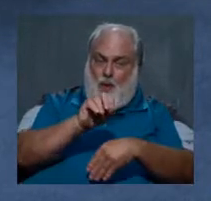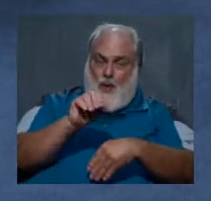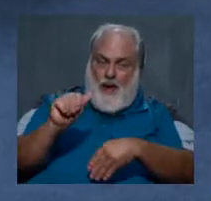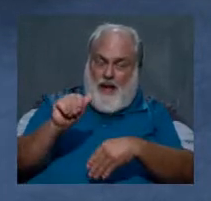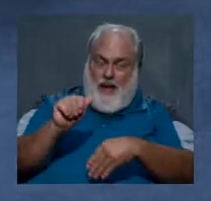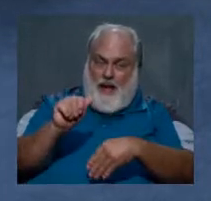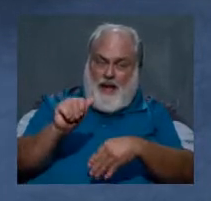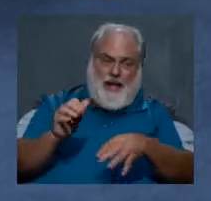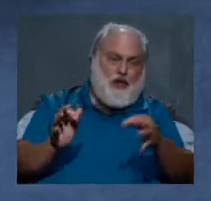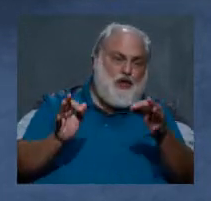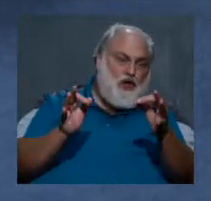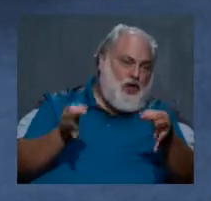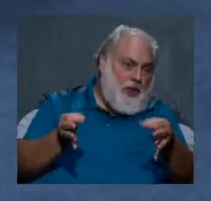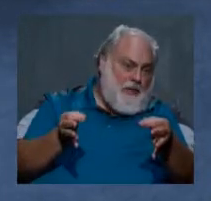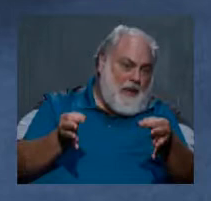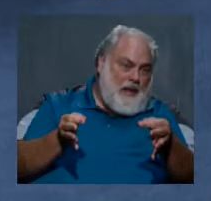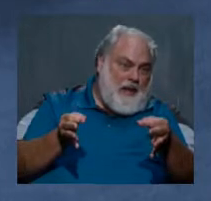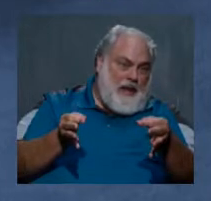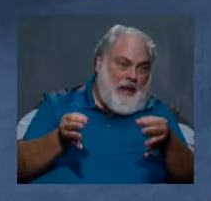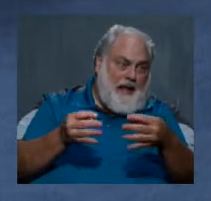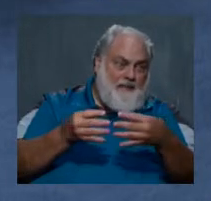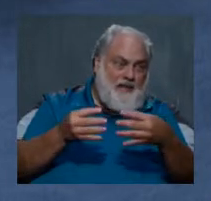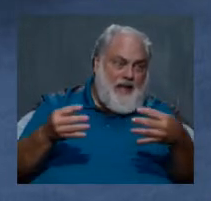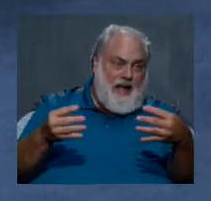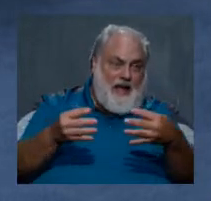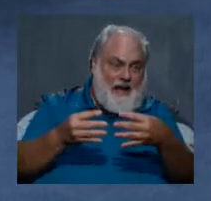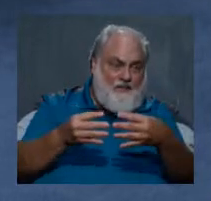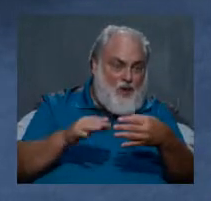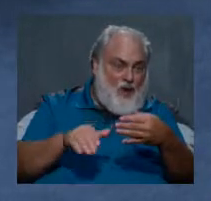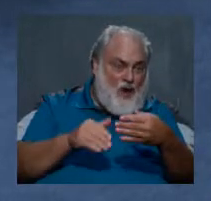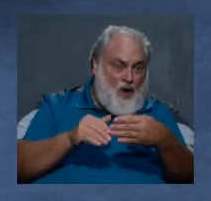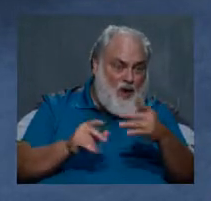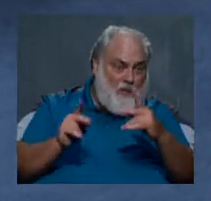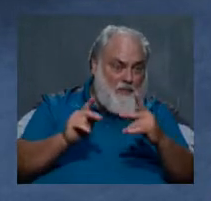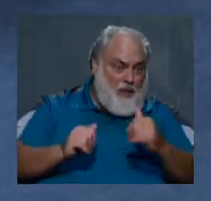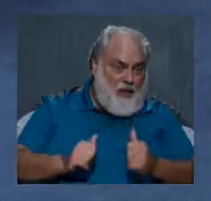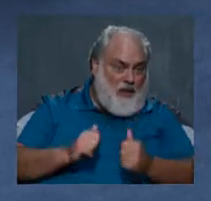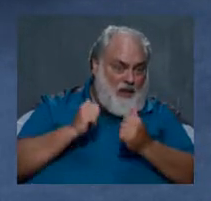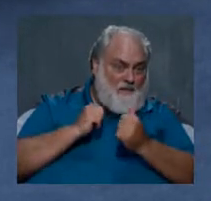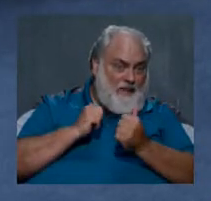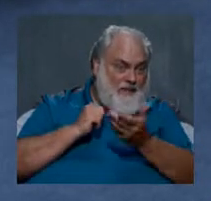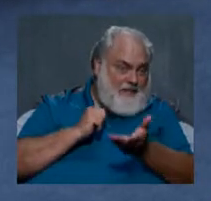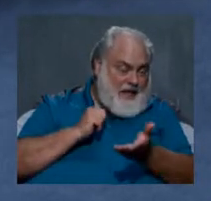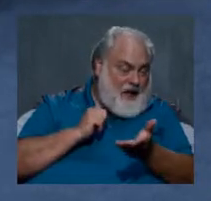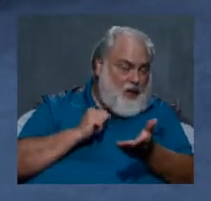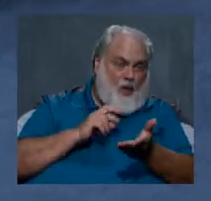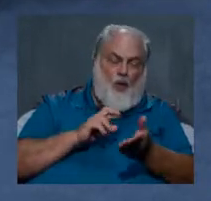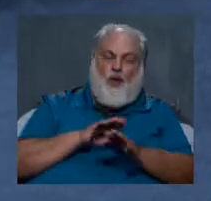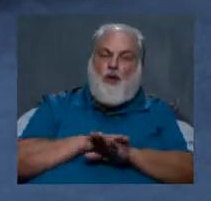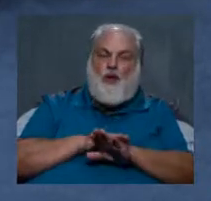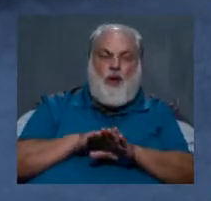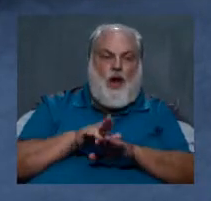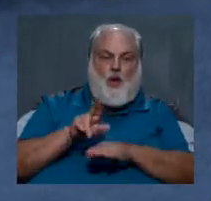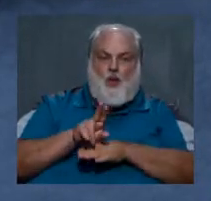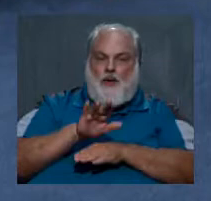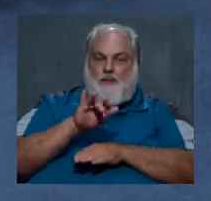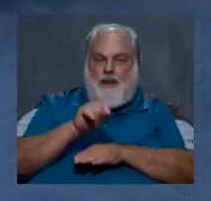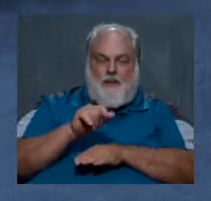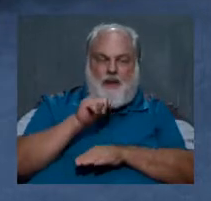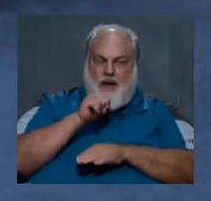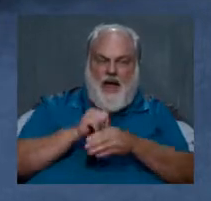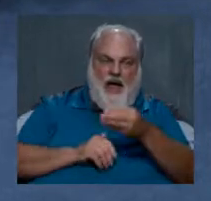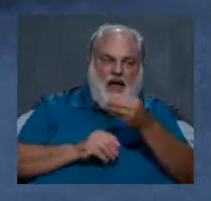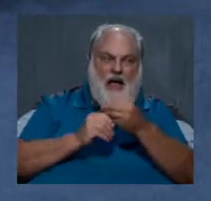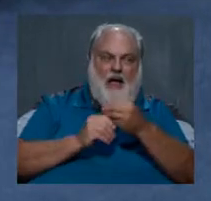able to determine they'll make it gated for all their residents or not use it, but not put that